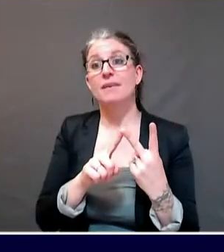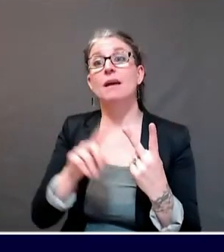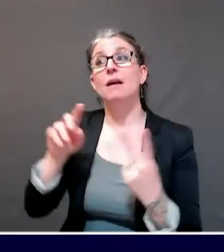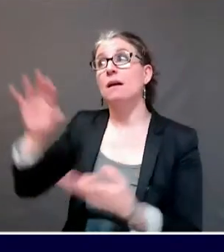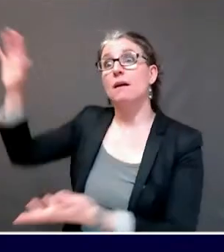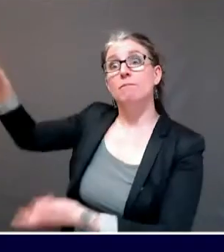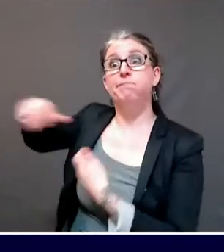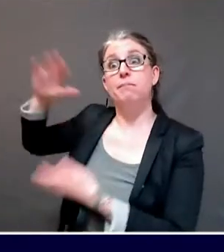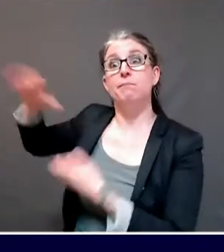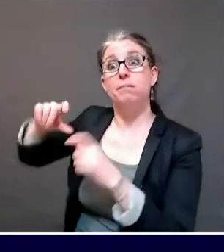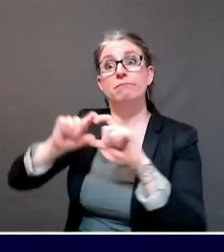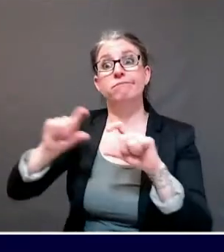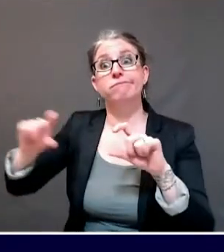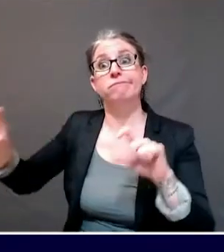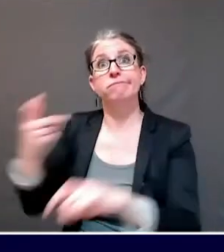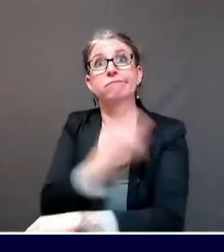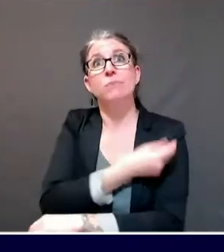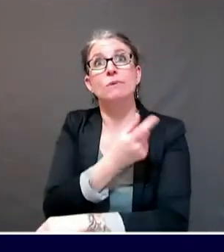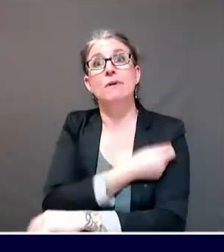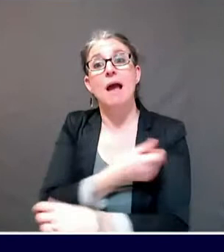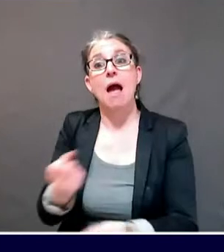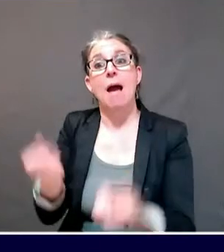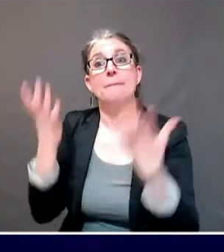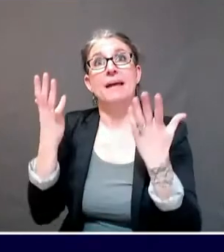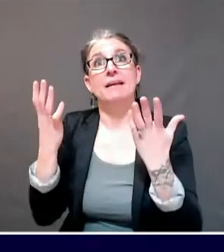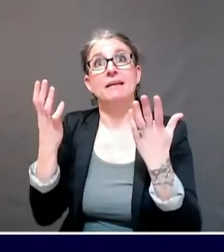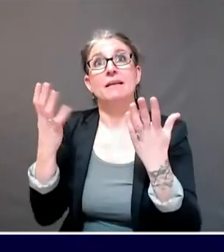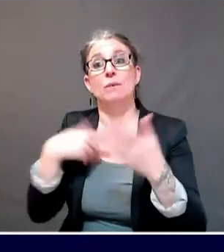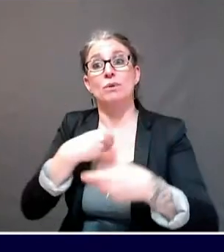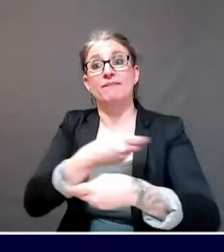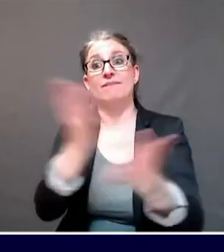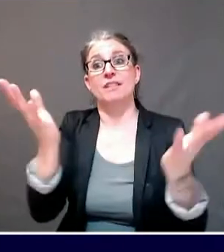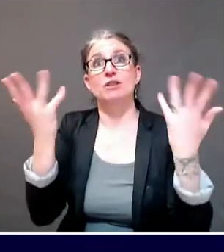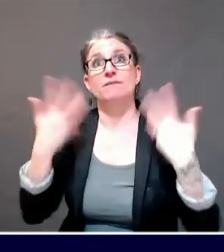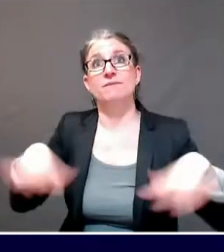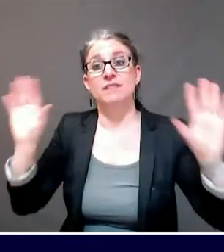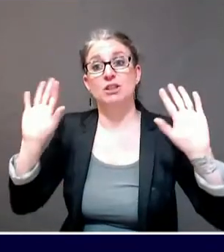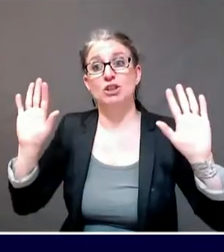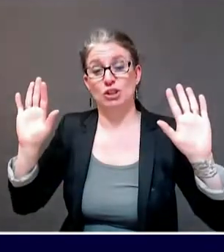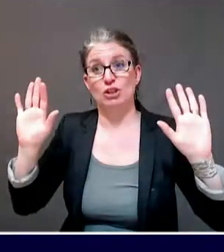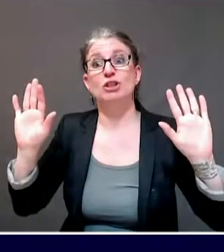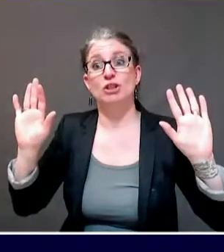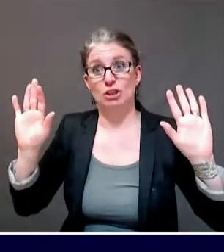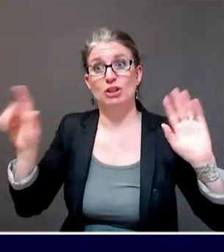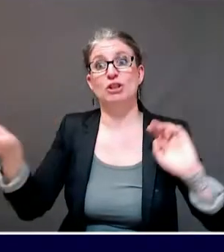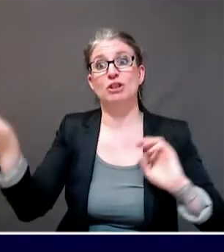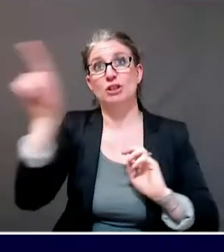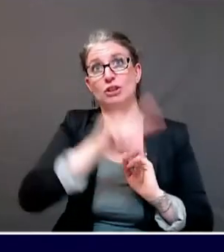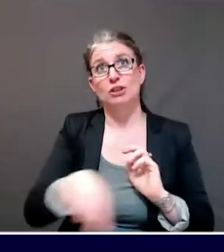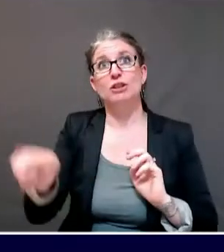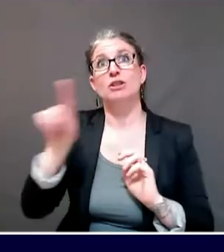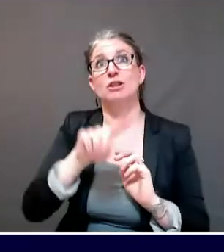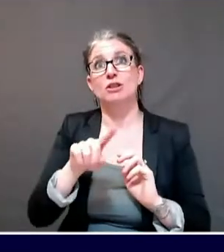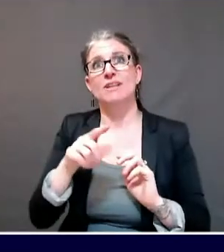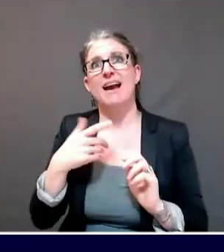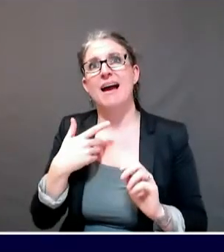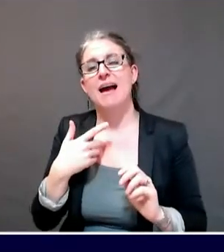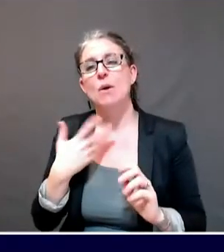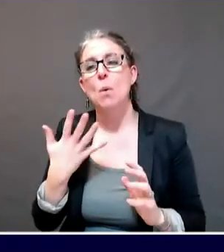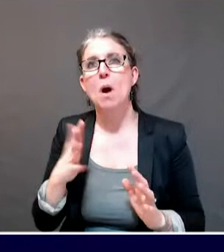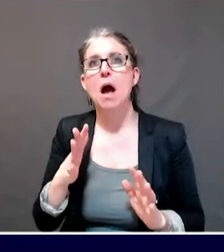don't recall what that number was as of this morning. I'd have to go back and I don't have that at the top of my notes,